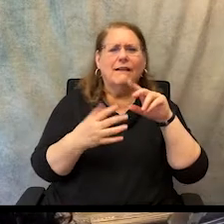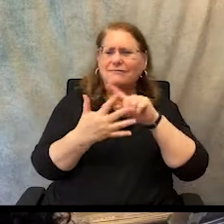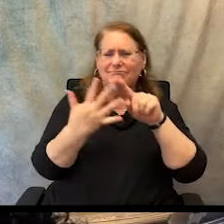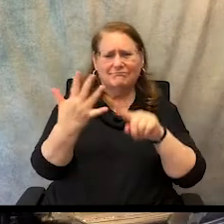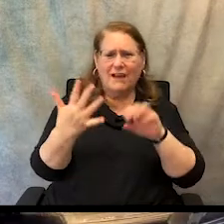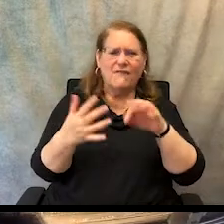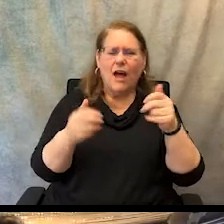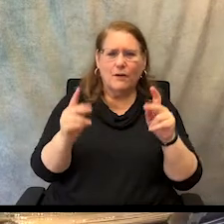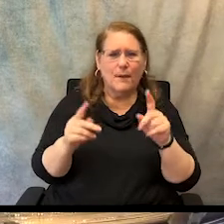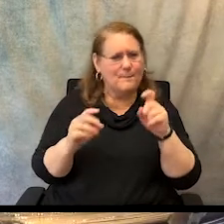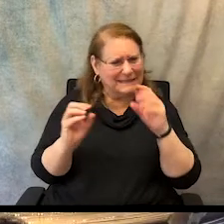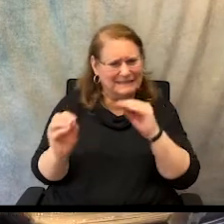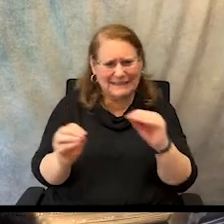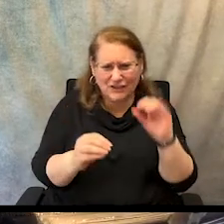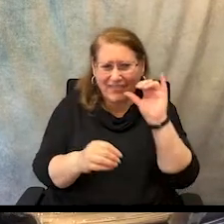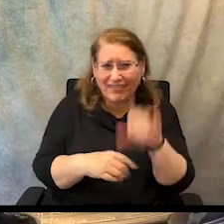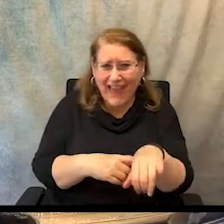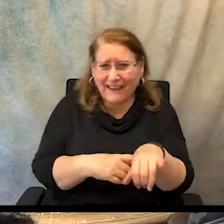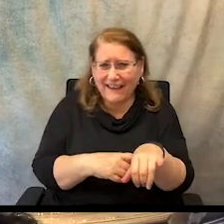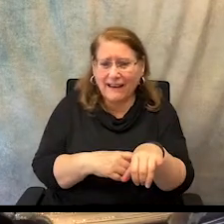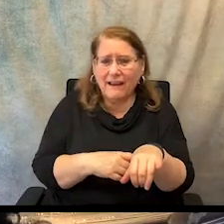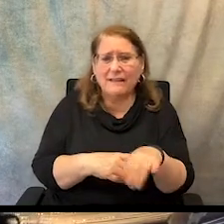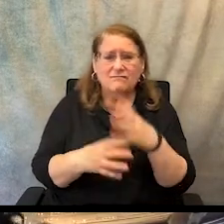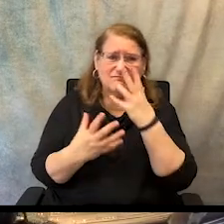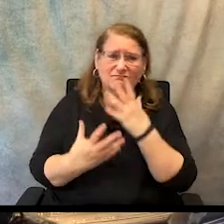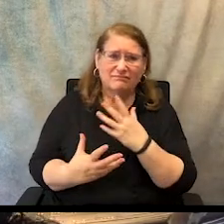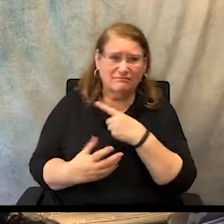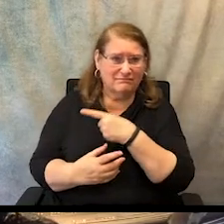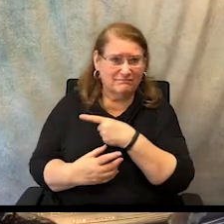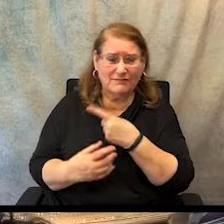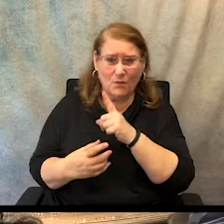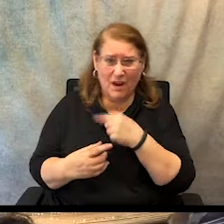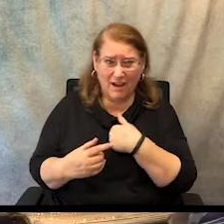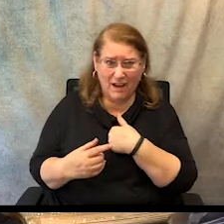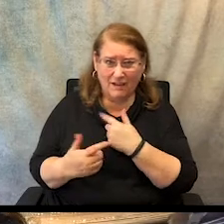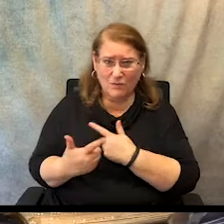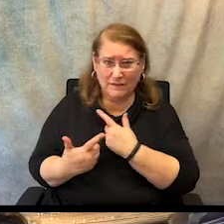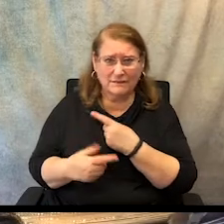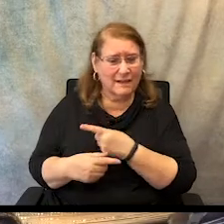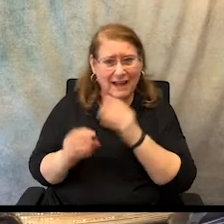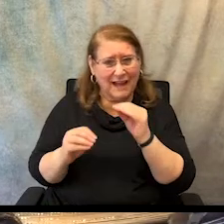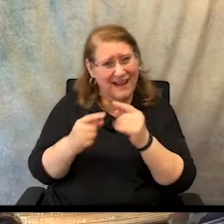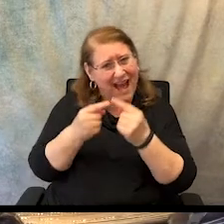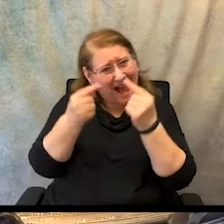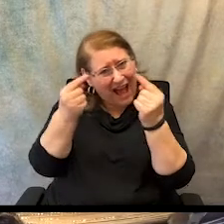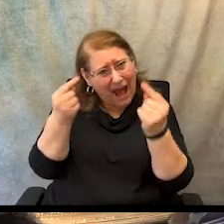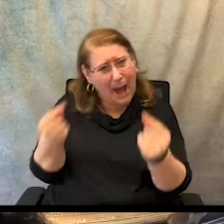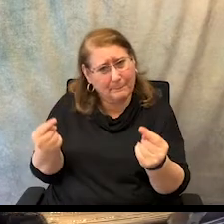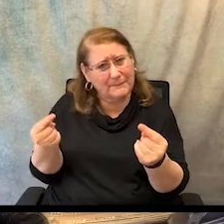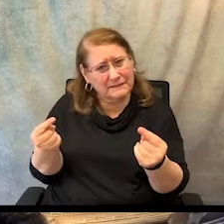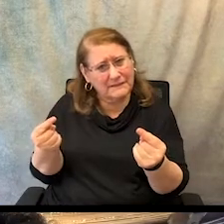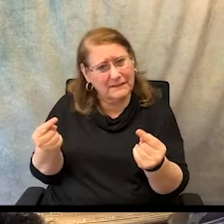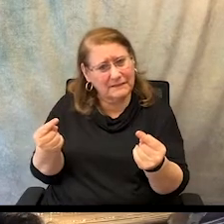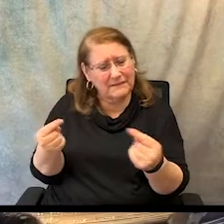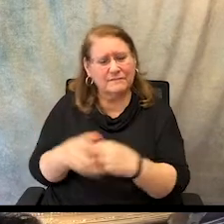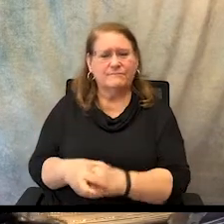people. That's what they have to teach them and educate them. Unfortunately, in that society where I was, they were educating the opposite